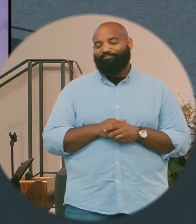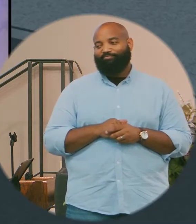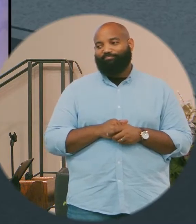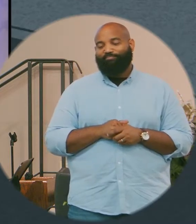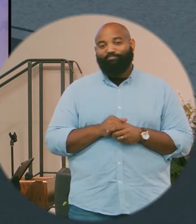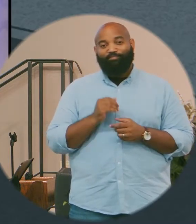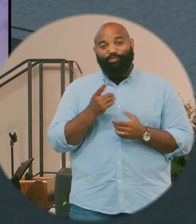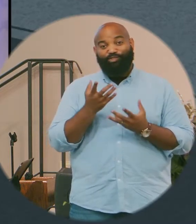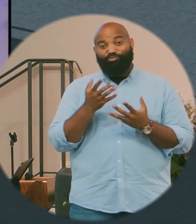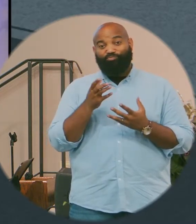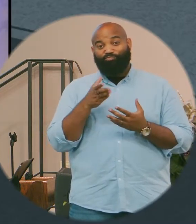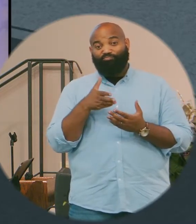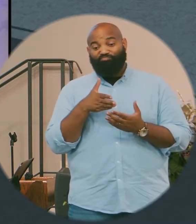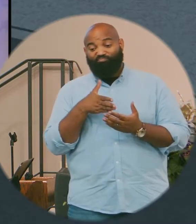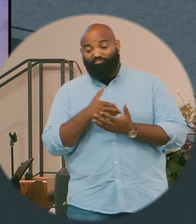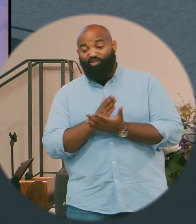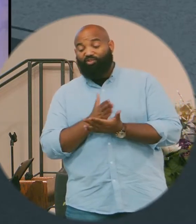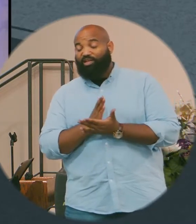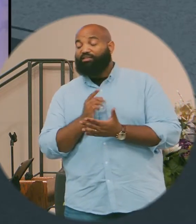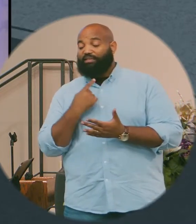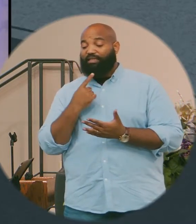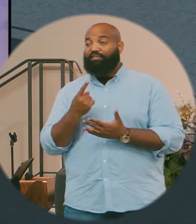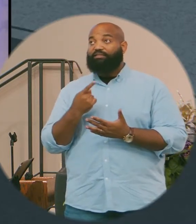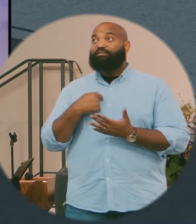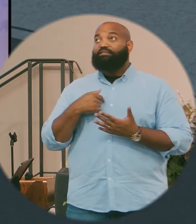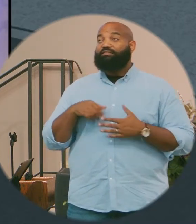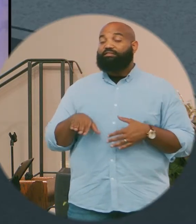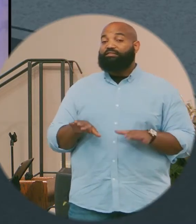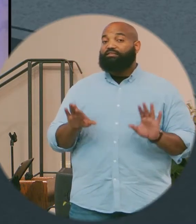Are you willing to yield your will to the Lord?